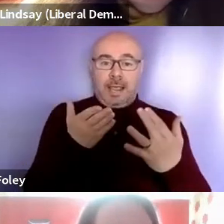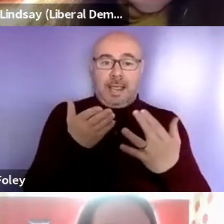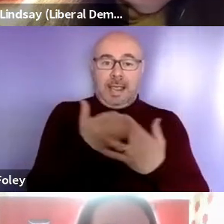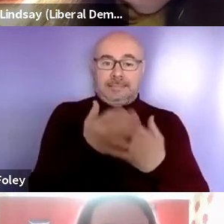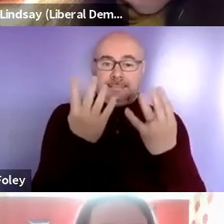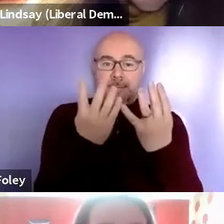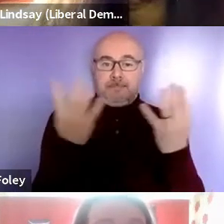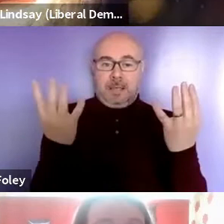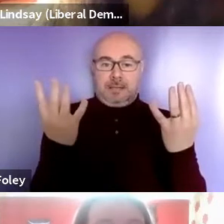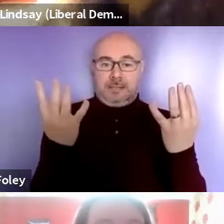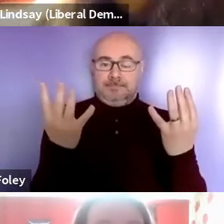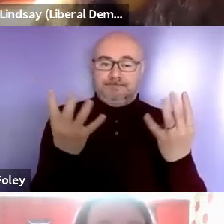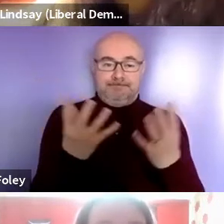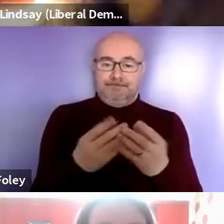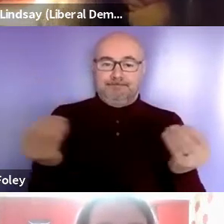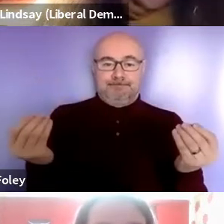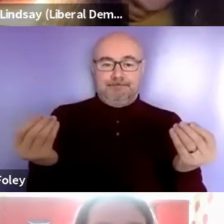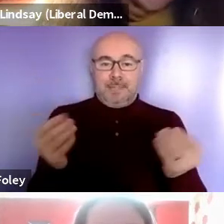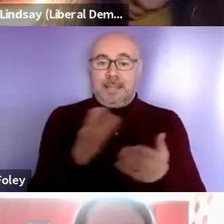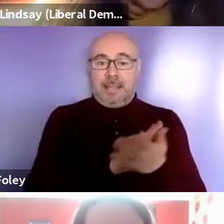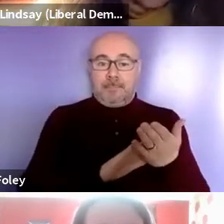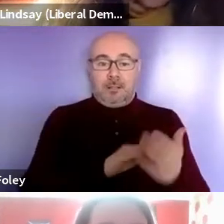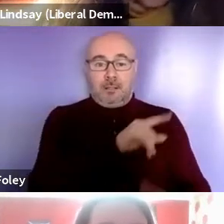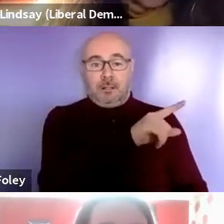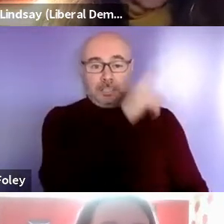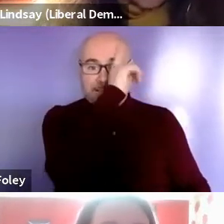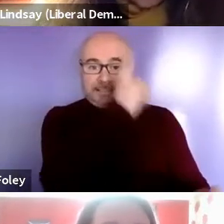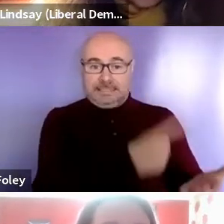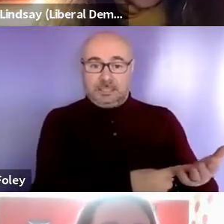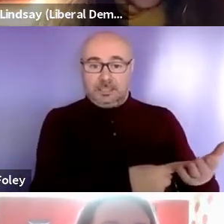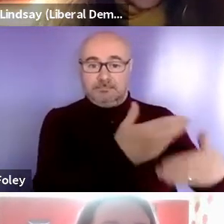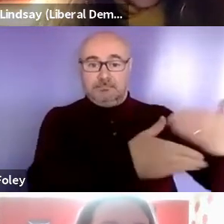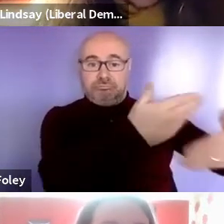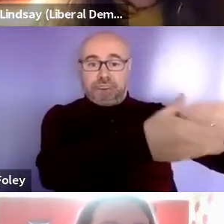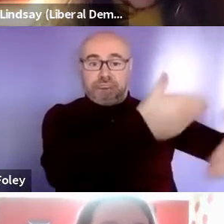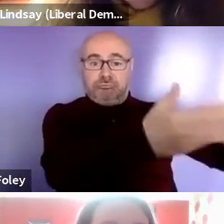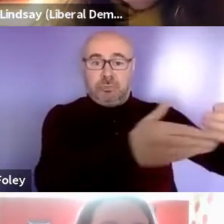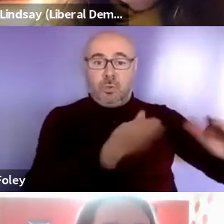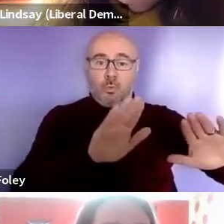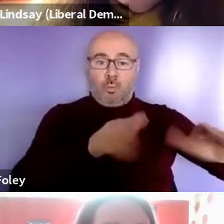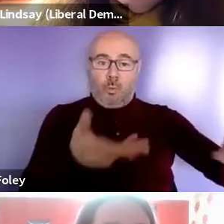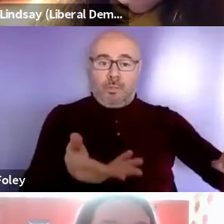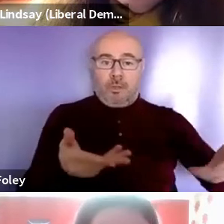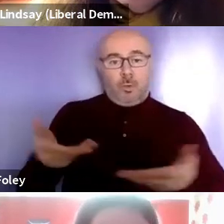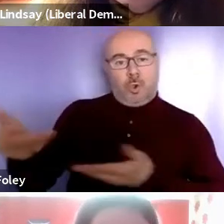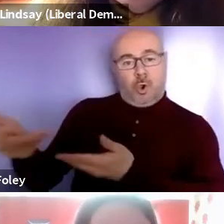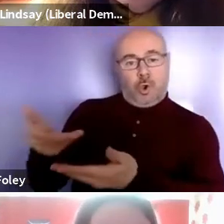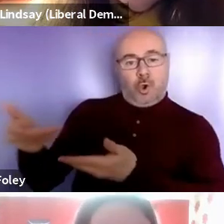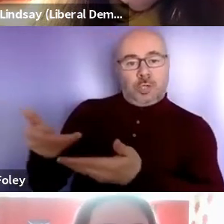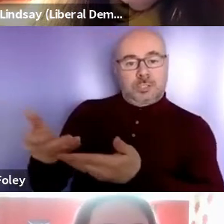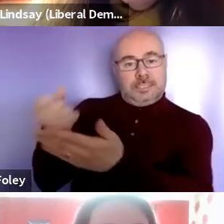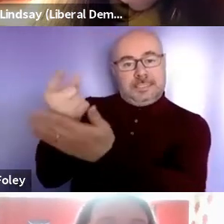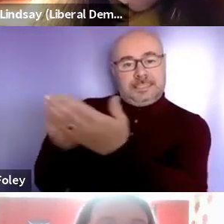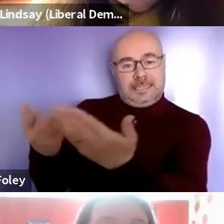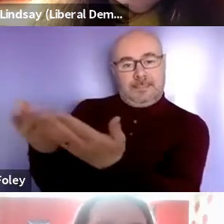made without the input of disabled people, which means they end up hurting disabled people. So yeah, I think we need local access panels. We need to